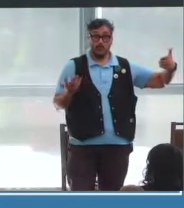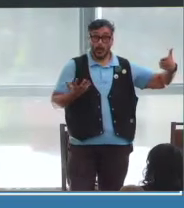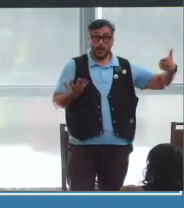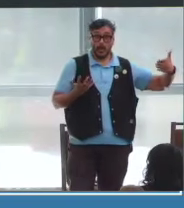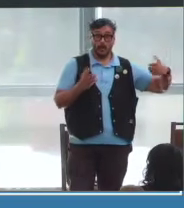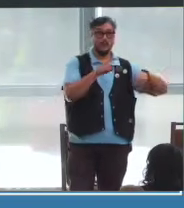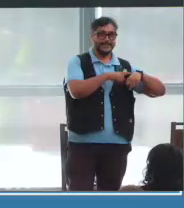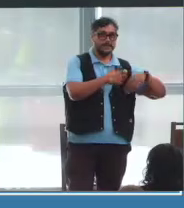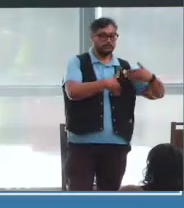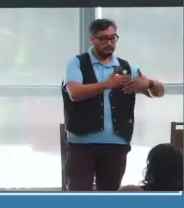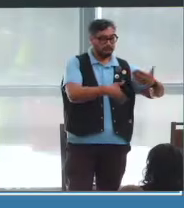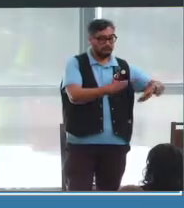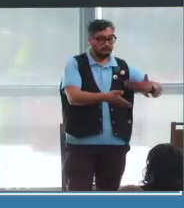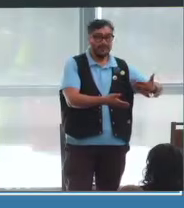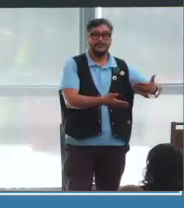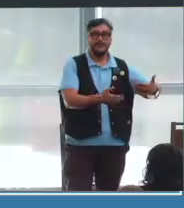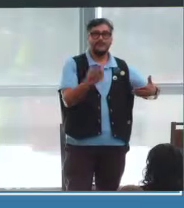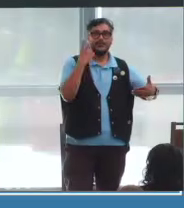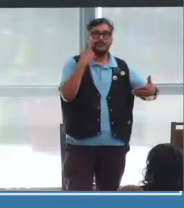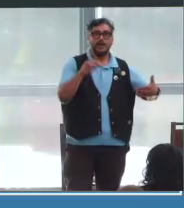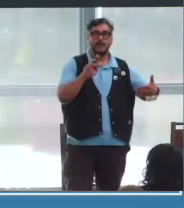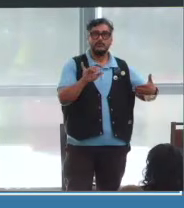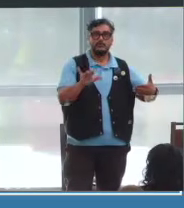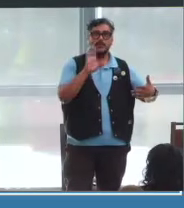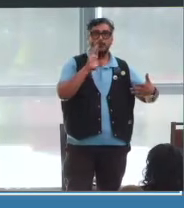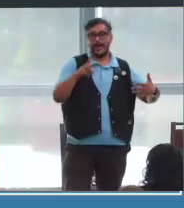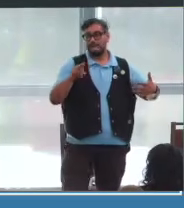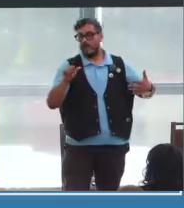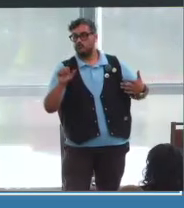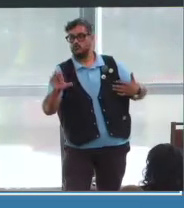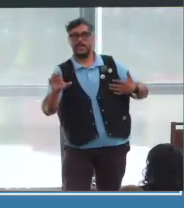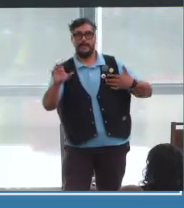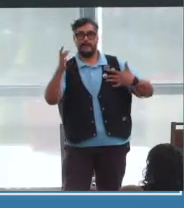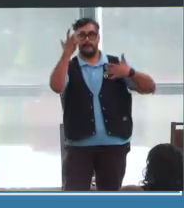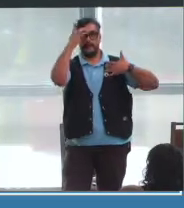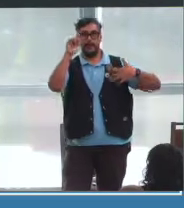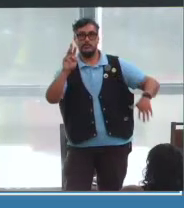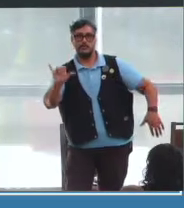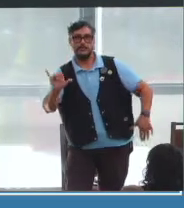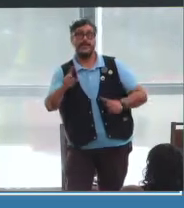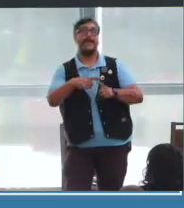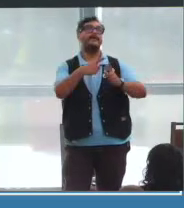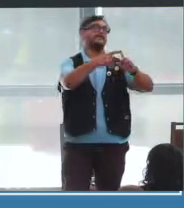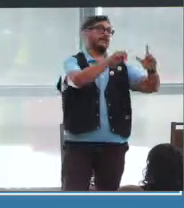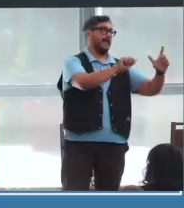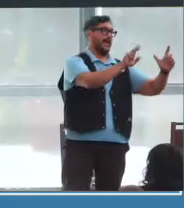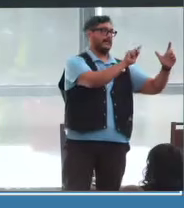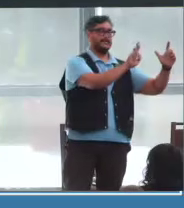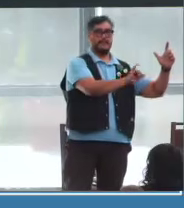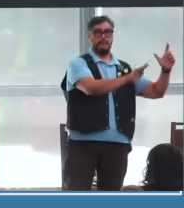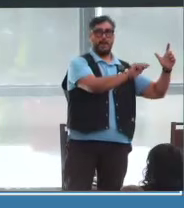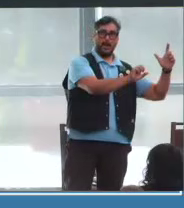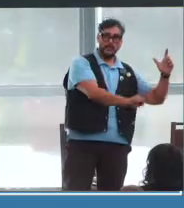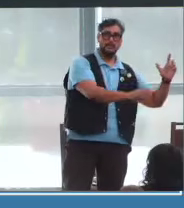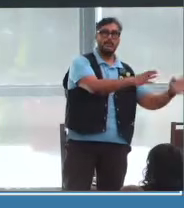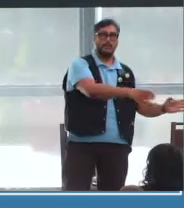was first benign autoimmunity, which led to pathogenic autoimmunity and development of antibodies and